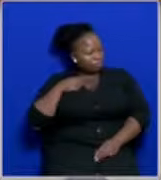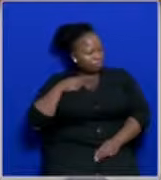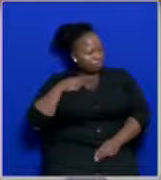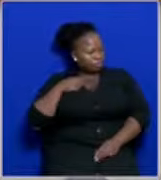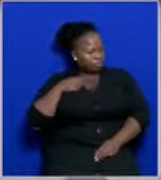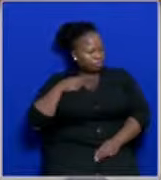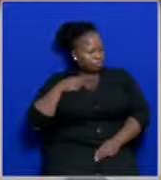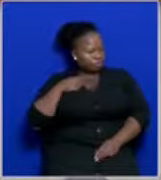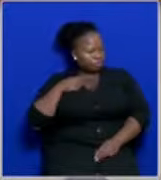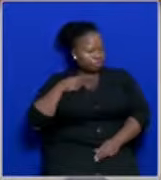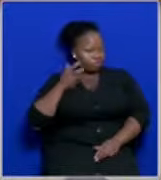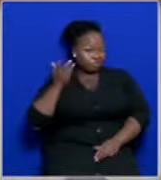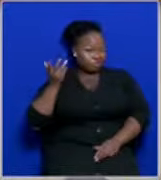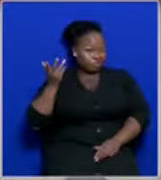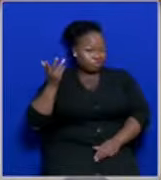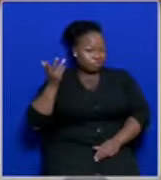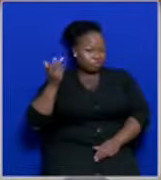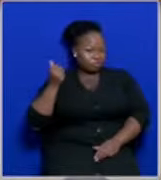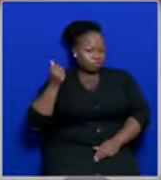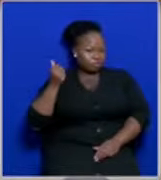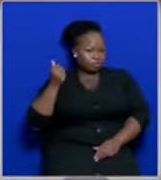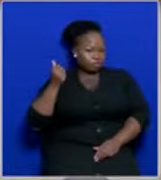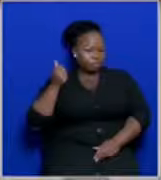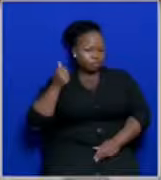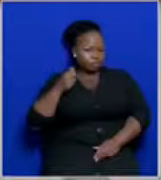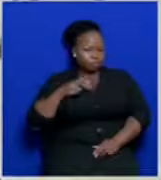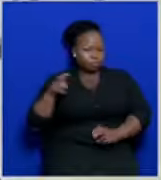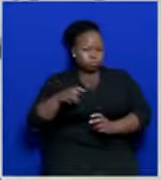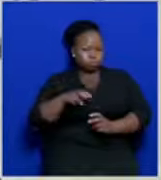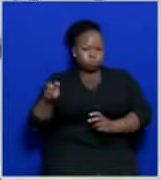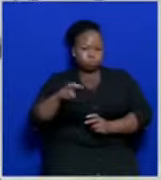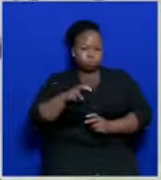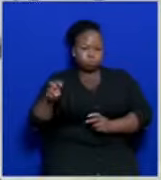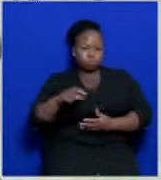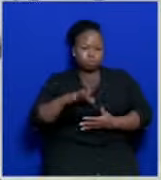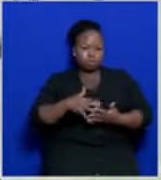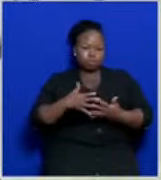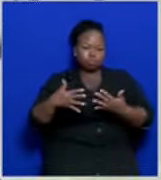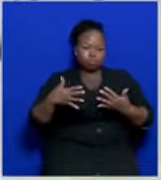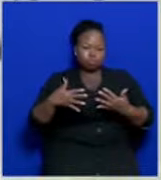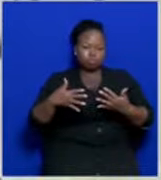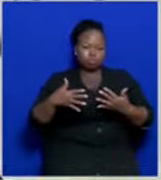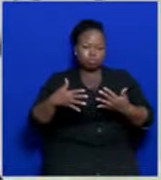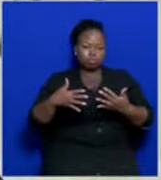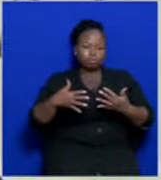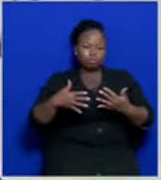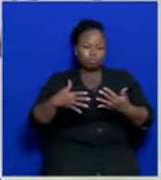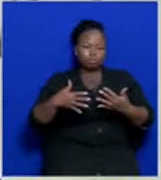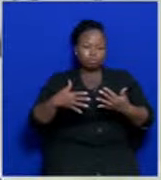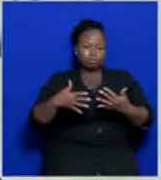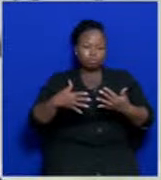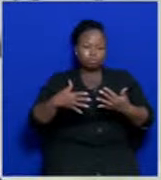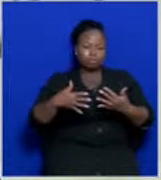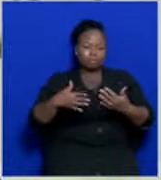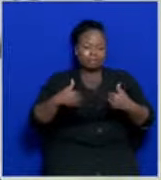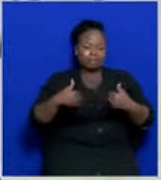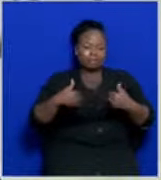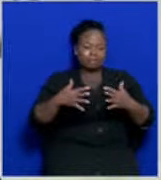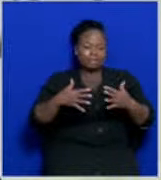log, trip log over an extended period. It starts here on the 19th